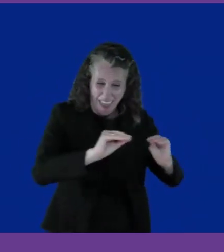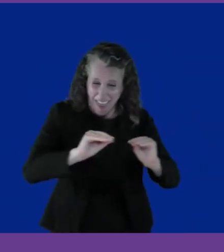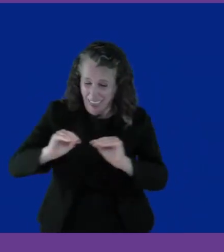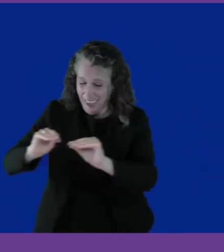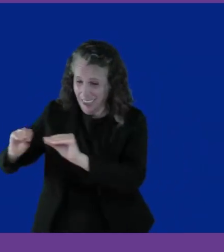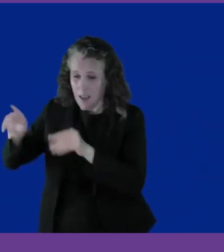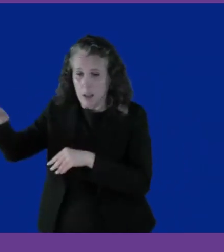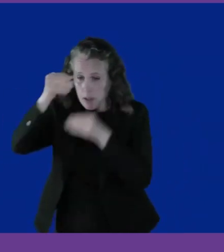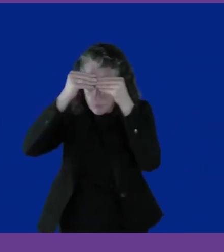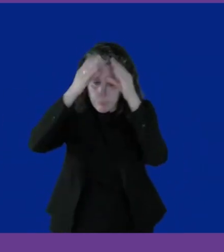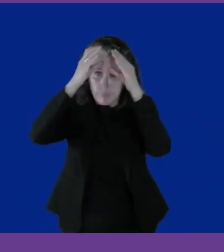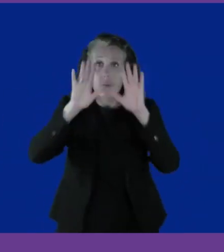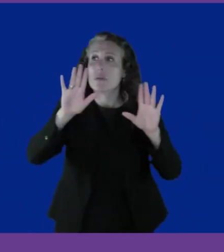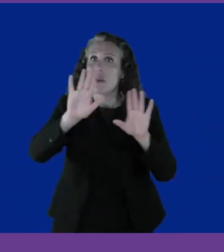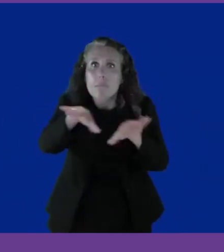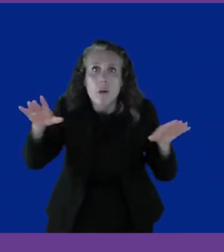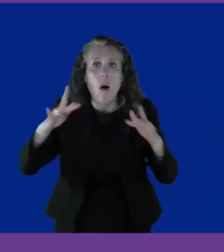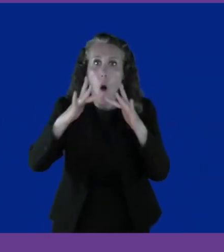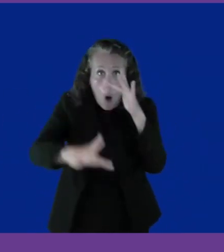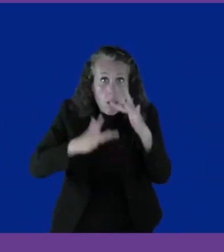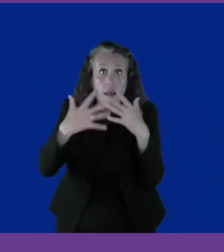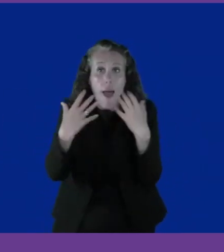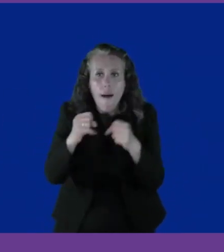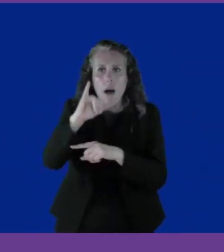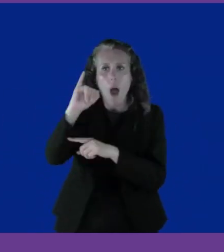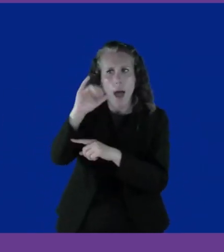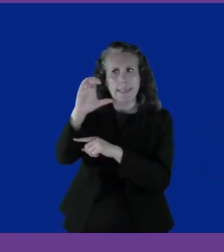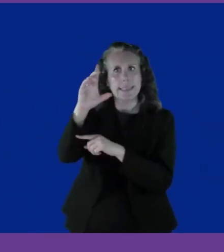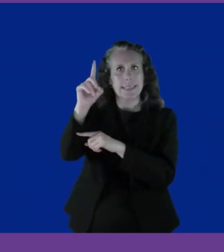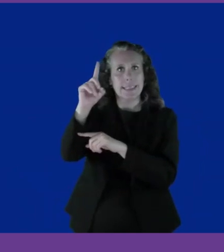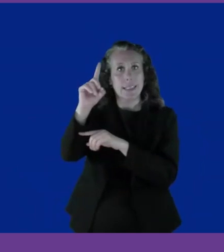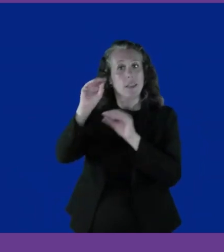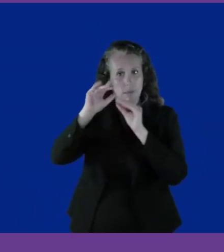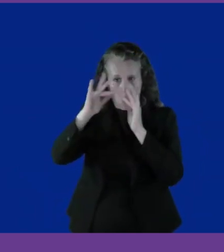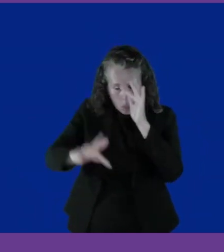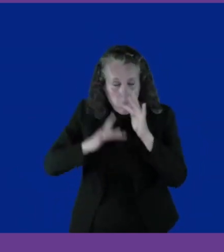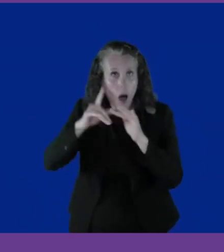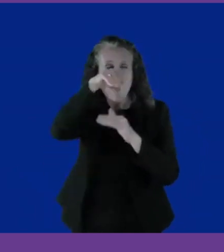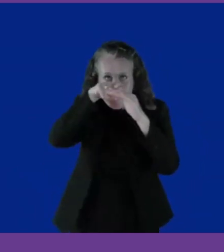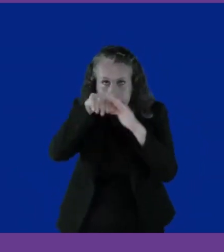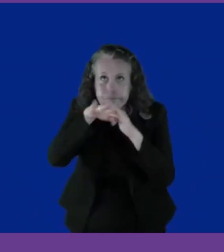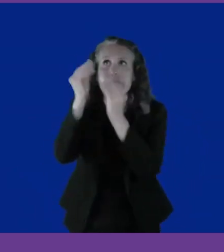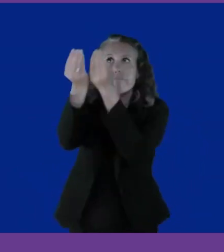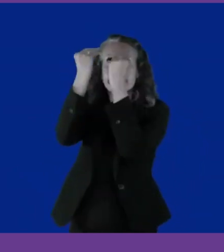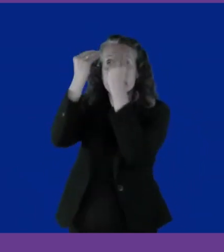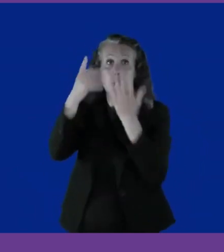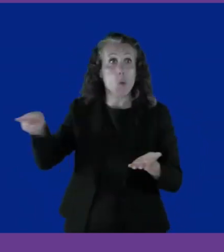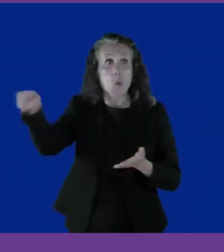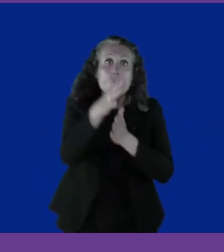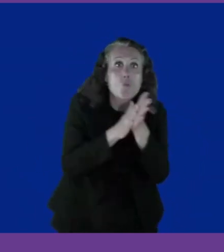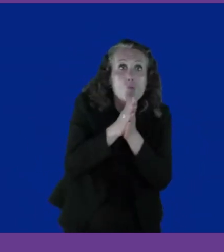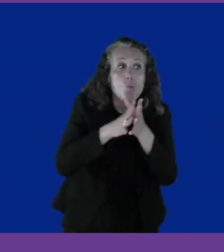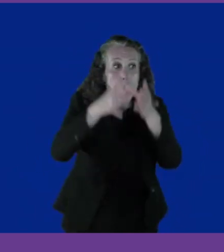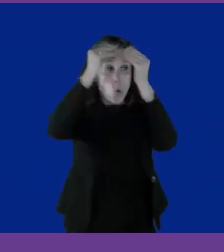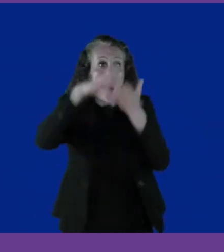an online course on accessibility to the ICT. So I encourage all of you, you want to learn more and you